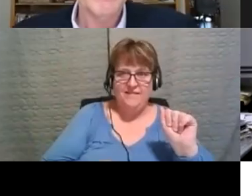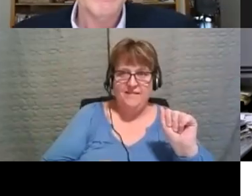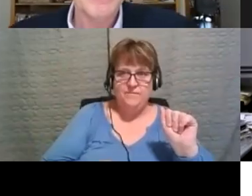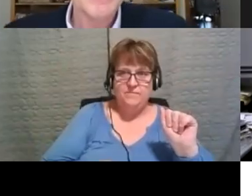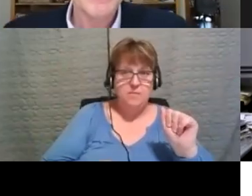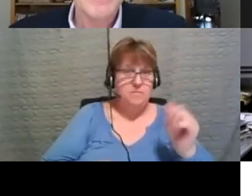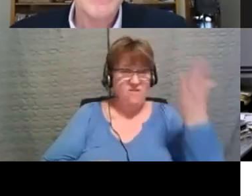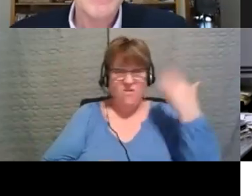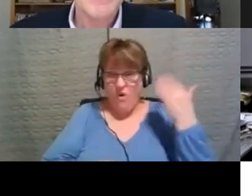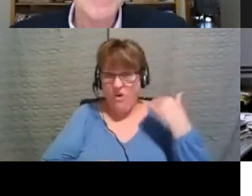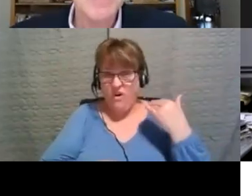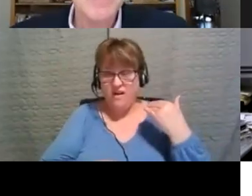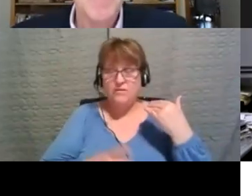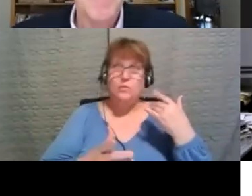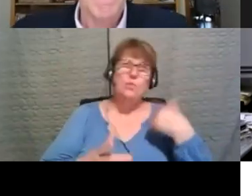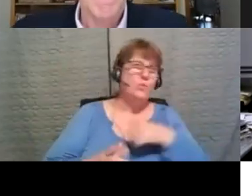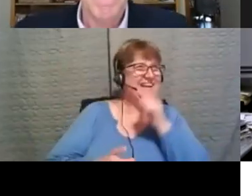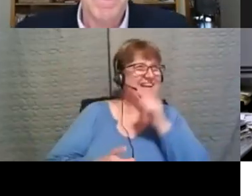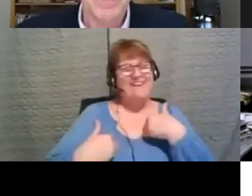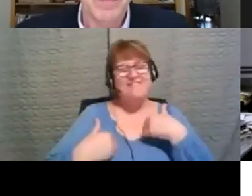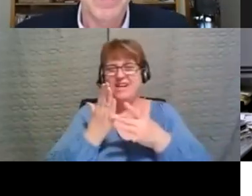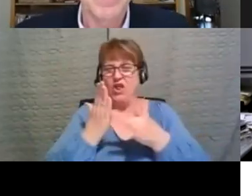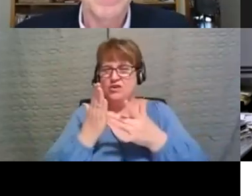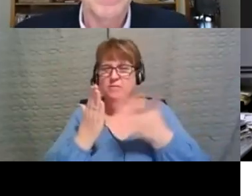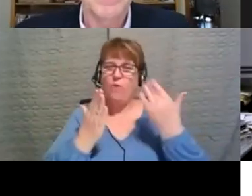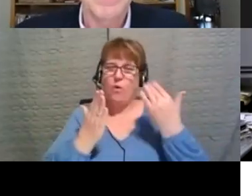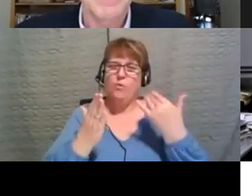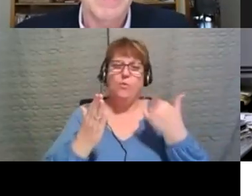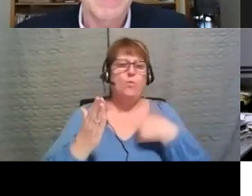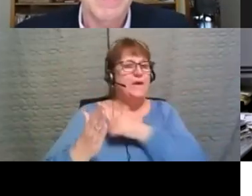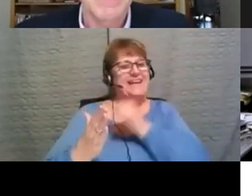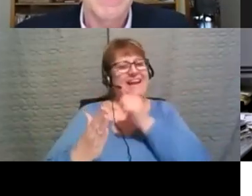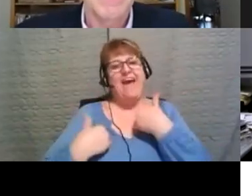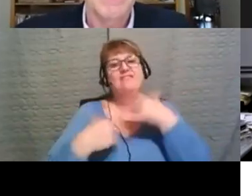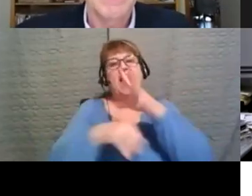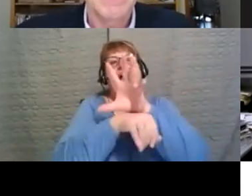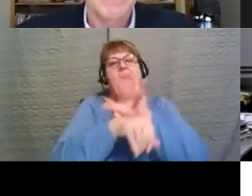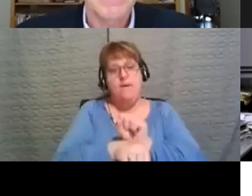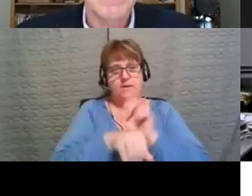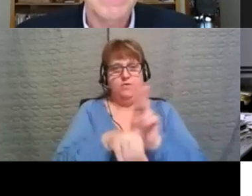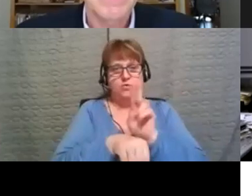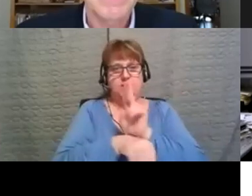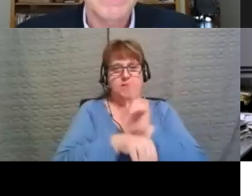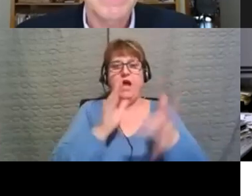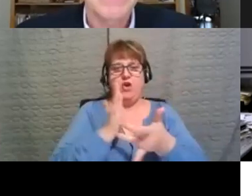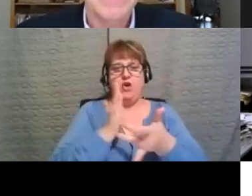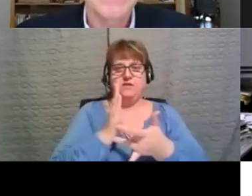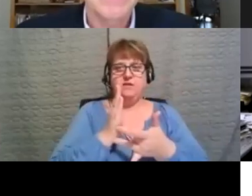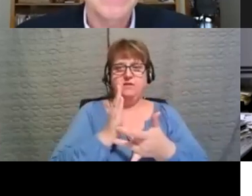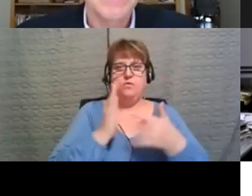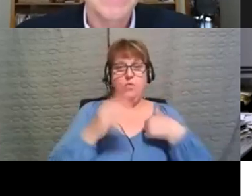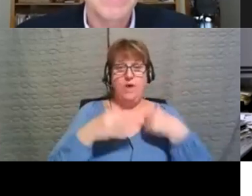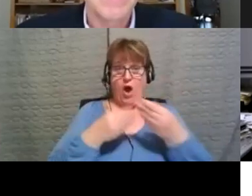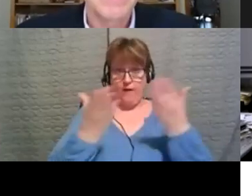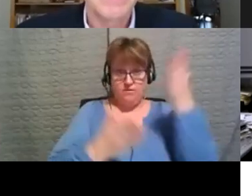wasn't, it's not that we didn't have the technology before. I think we didn't have the habit, because we offered our presentations